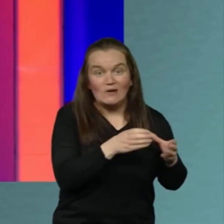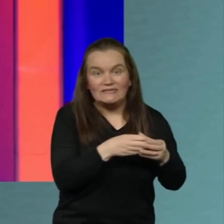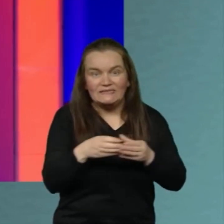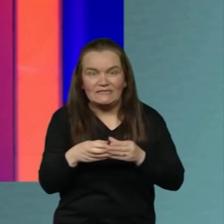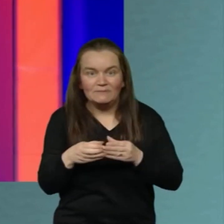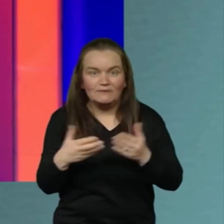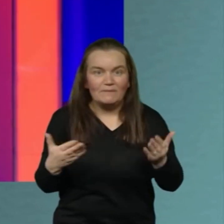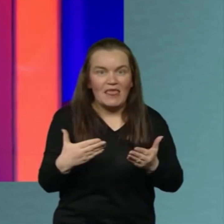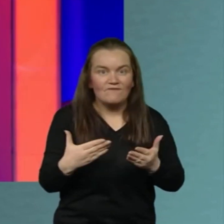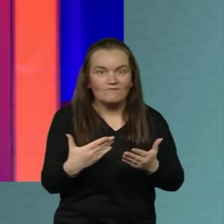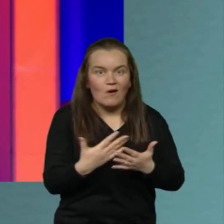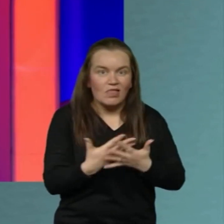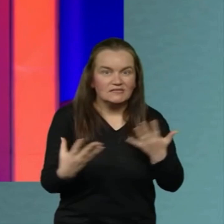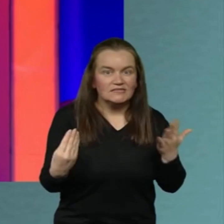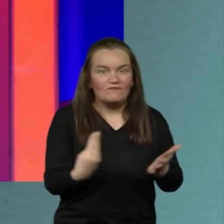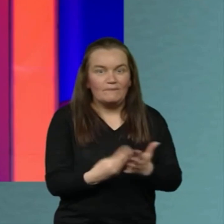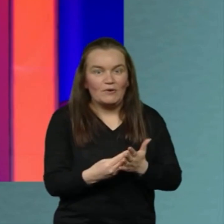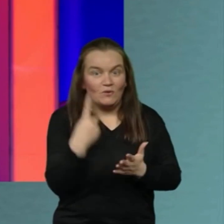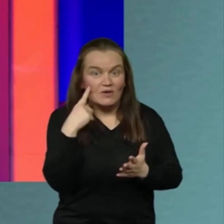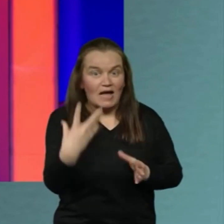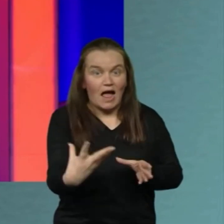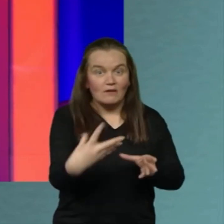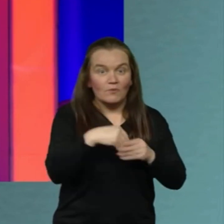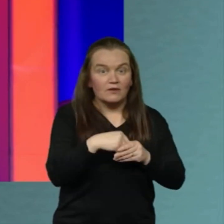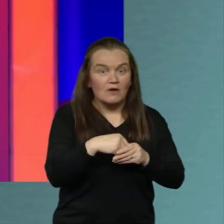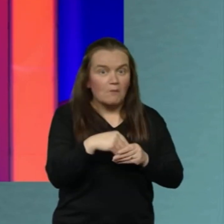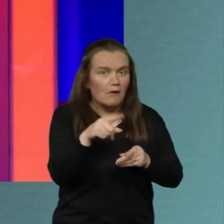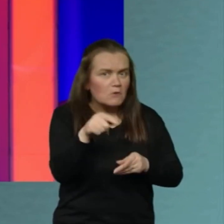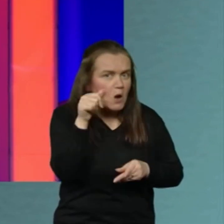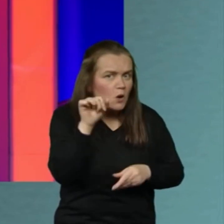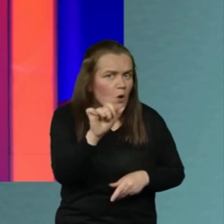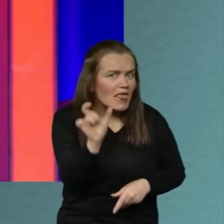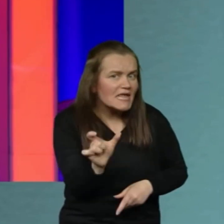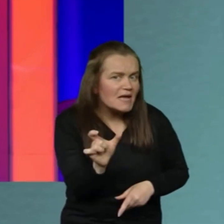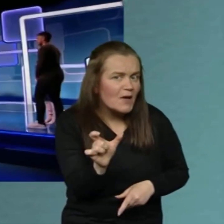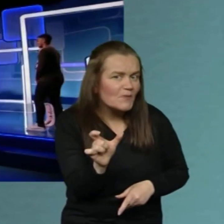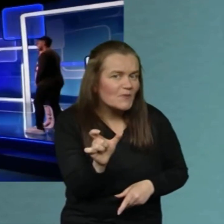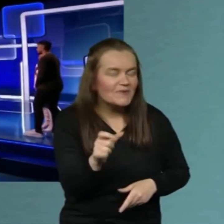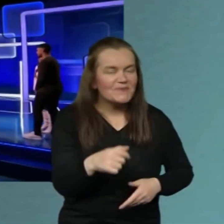thousands of pounds. You can join us too. But do you know your lingo?